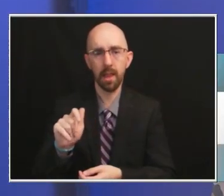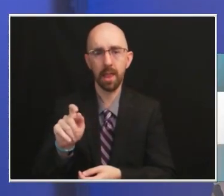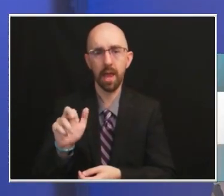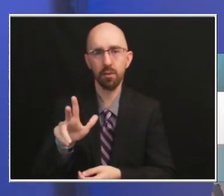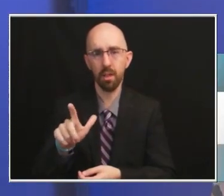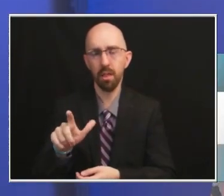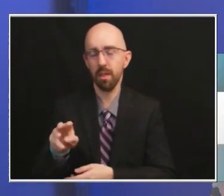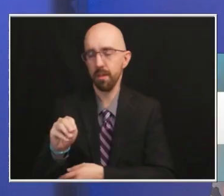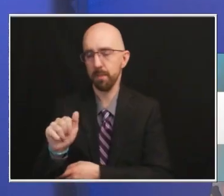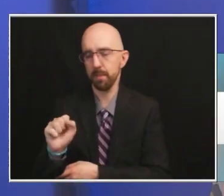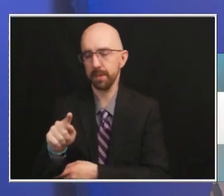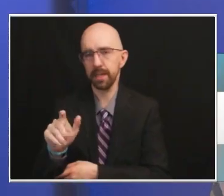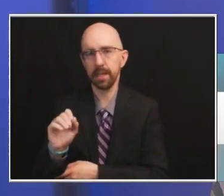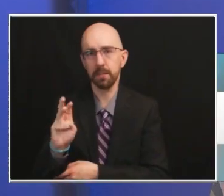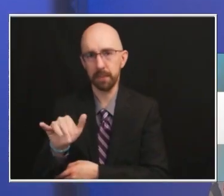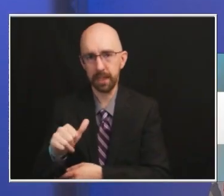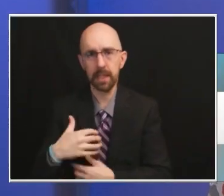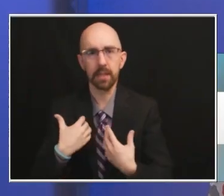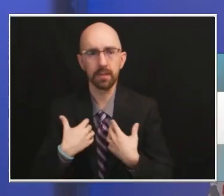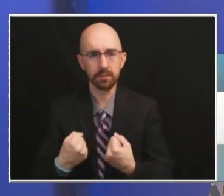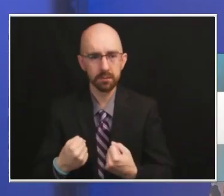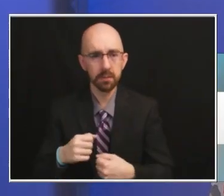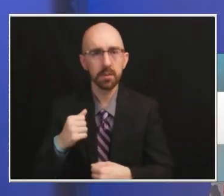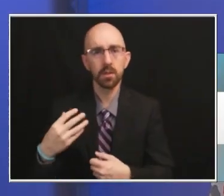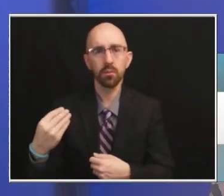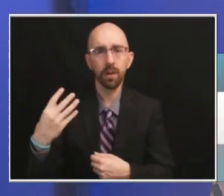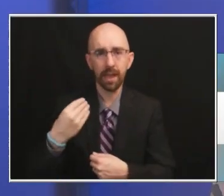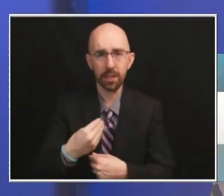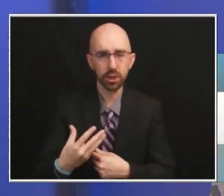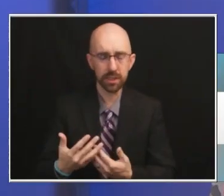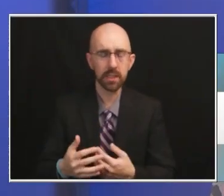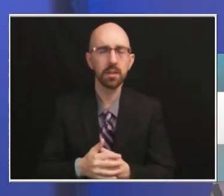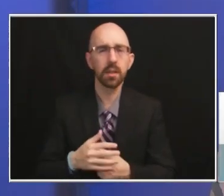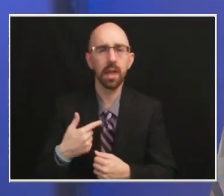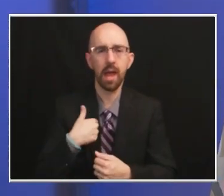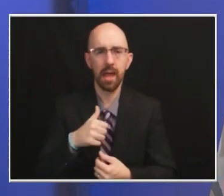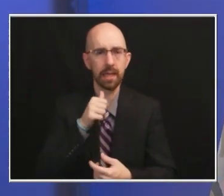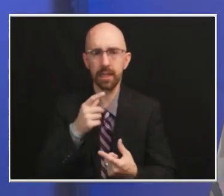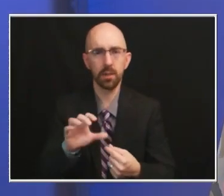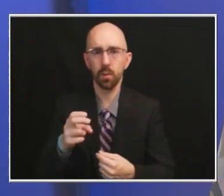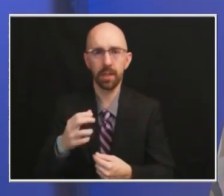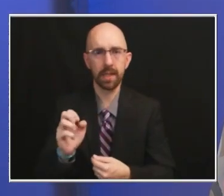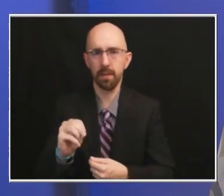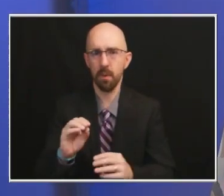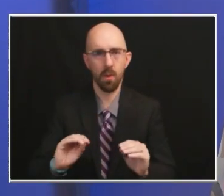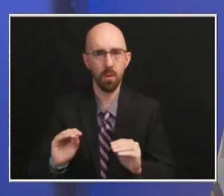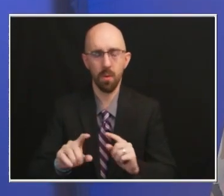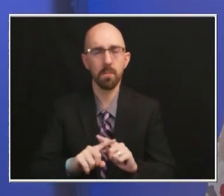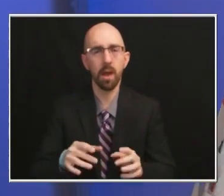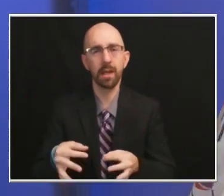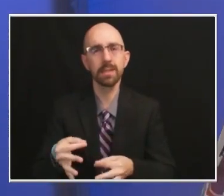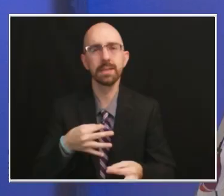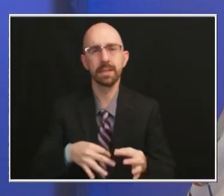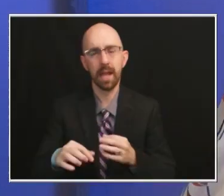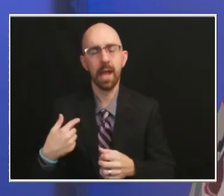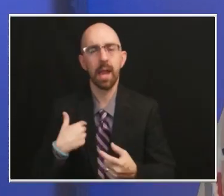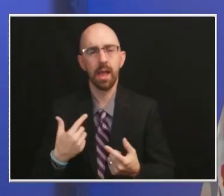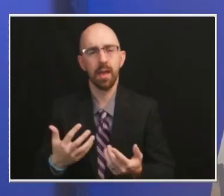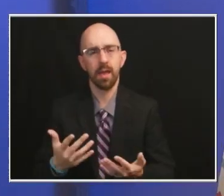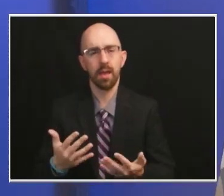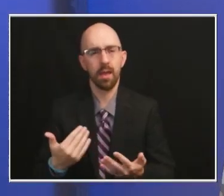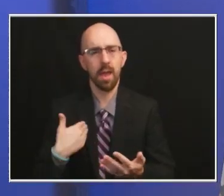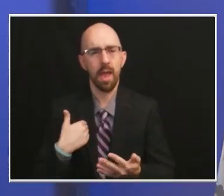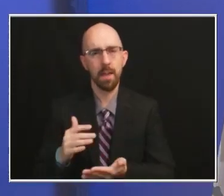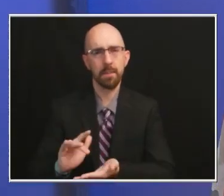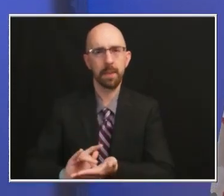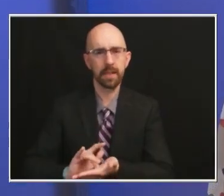and radiation, and then I did not do chemo, but instead I had a medicine